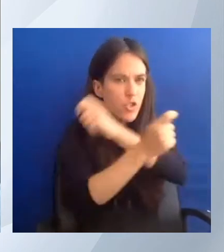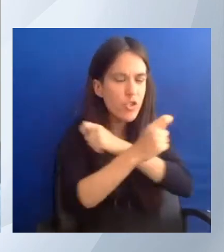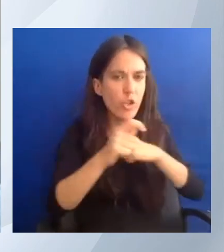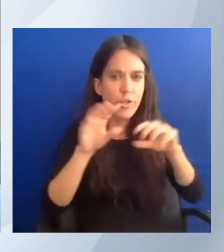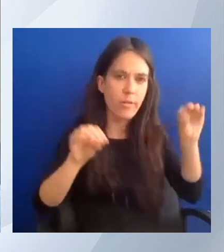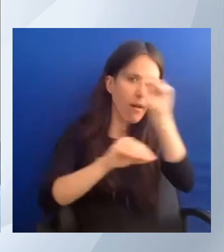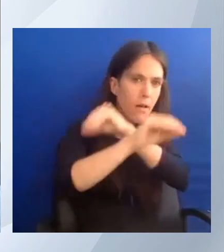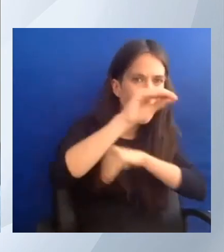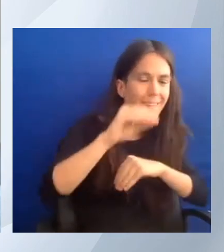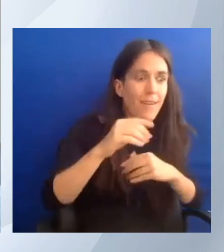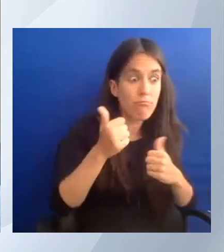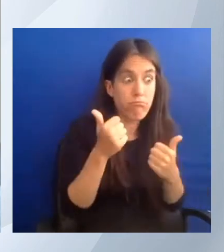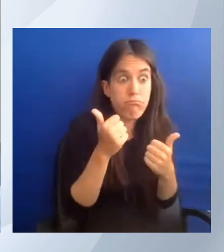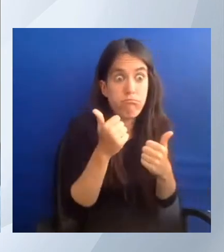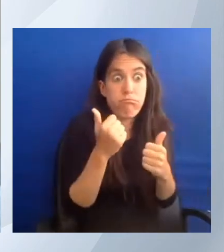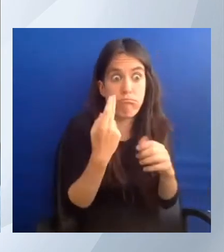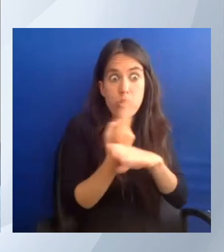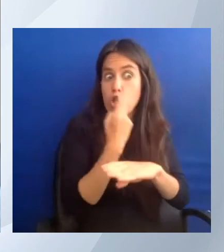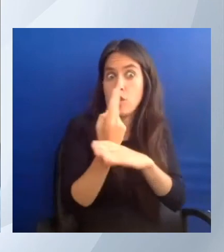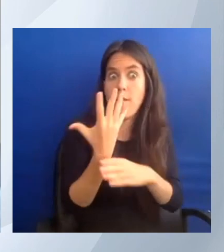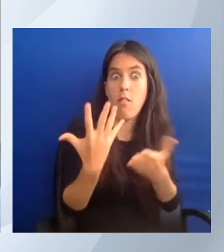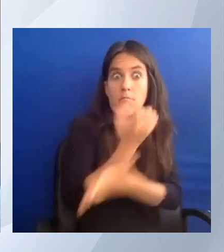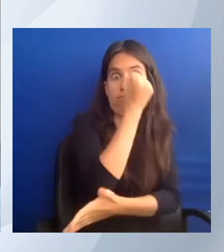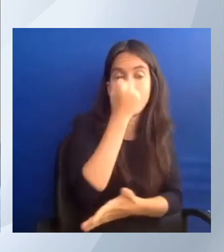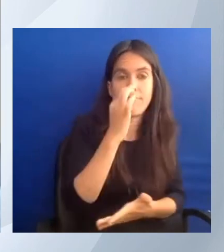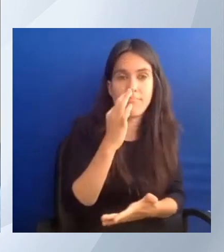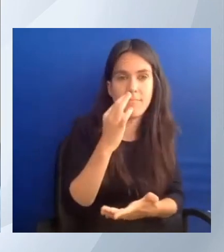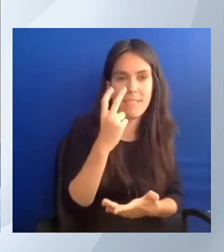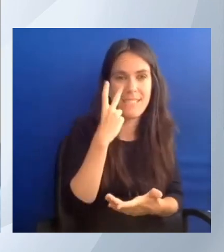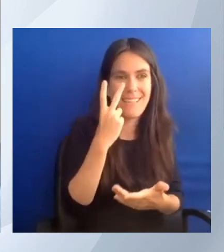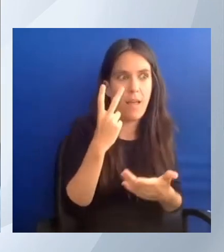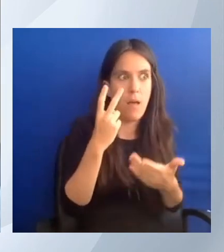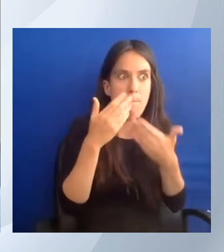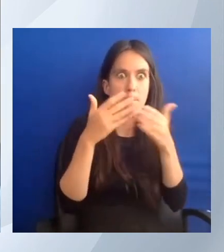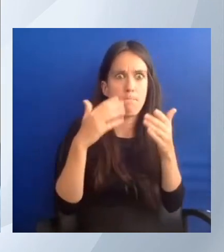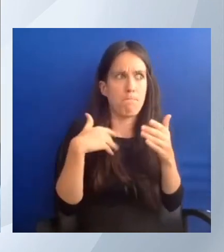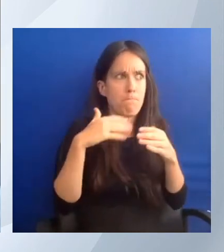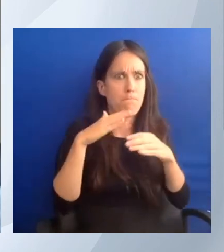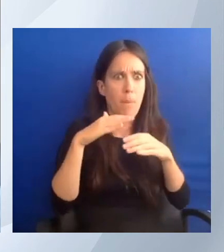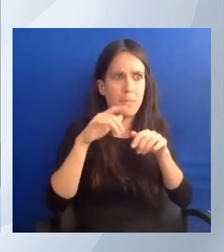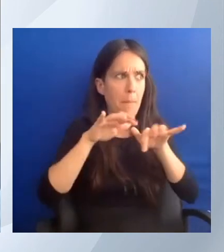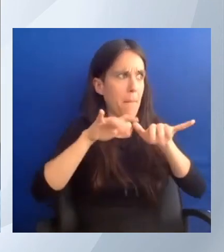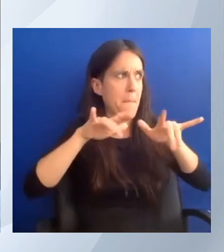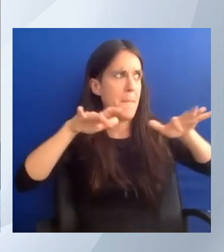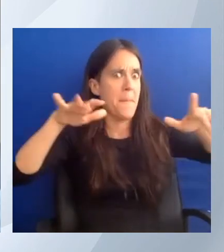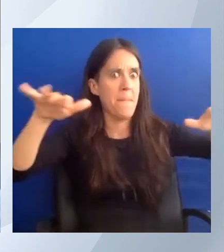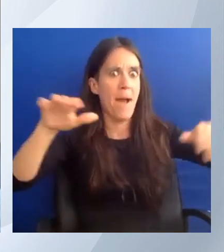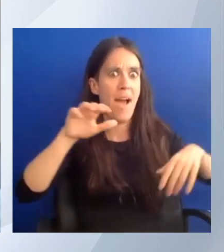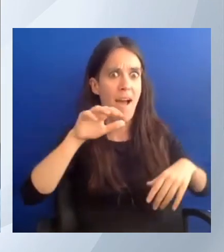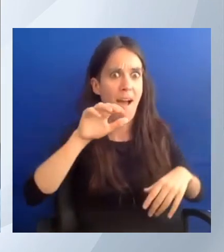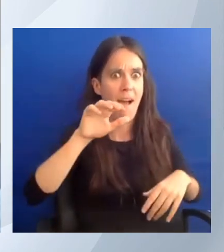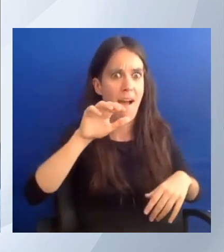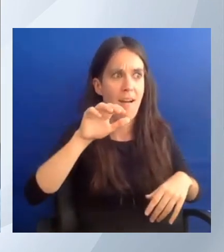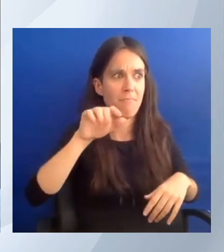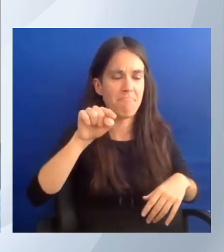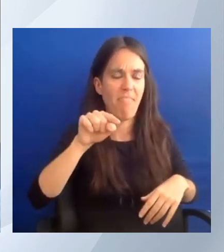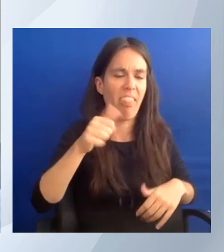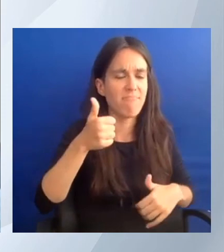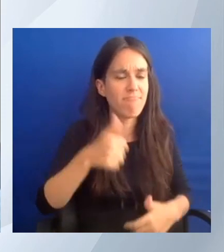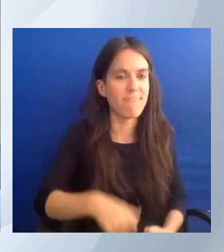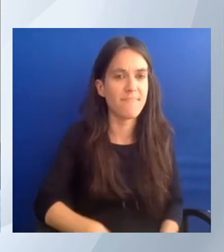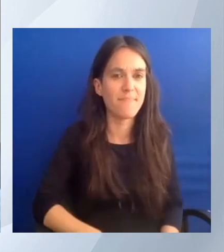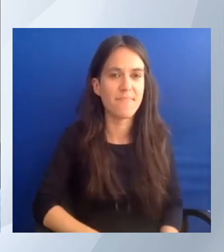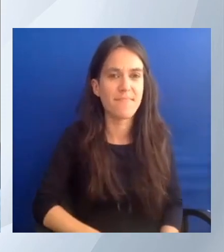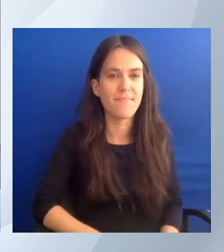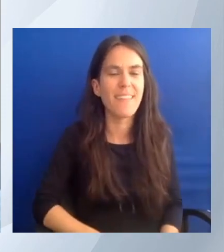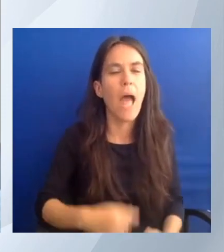keep up, but it shows, I think, the popularity as well. Now, talking a little bit about a possible